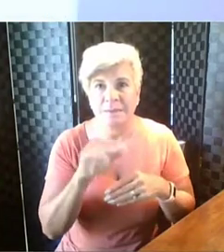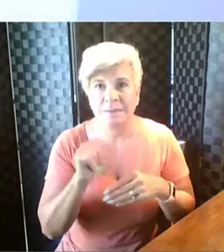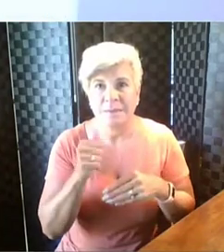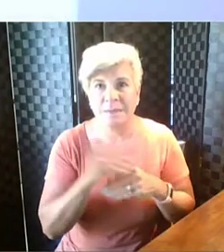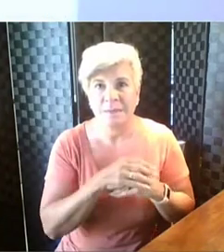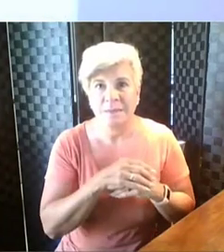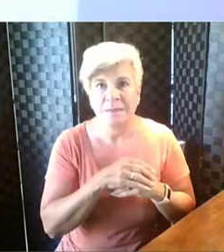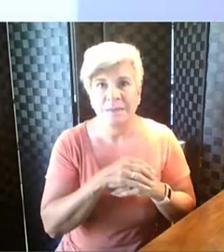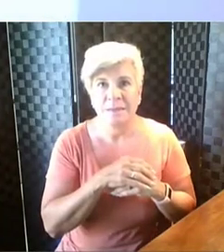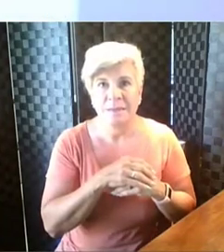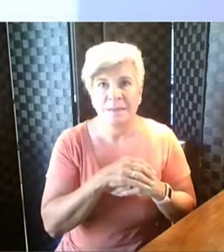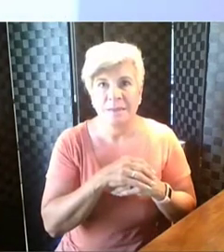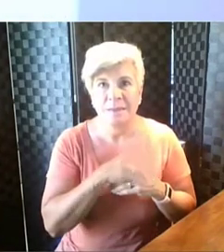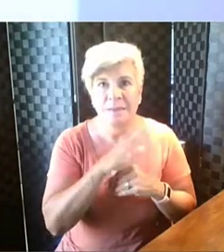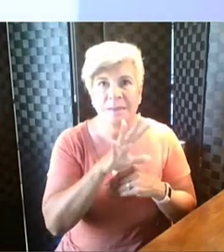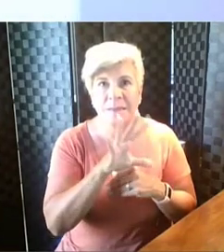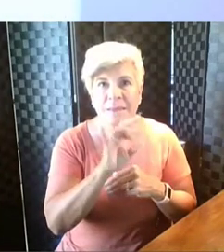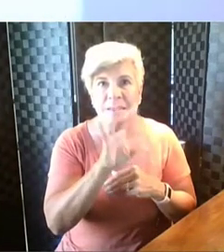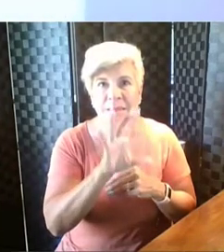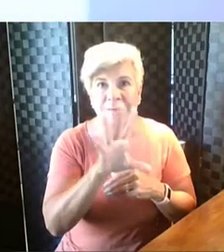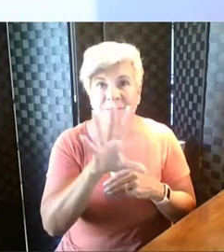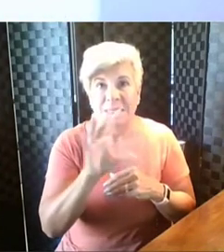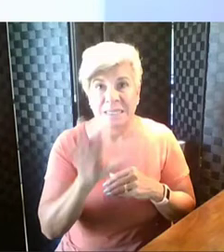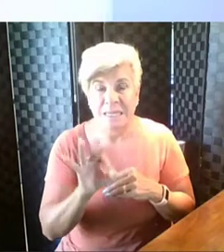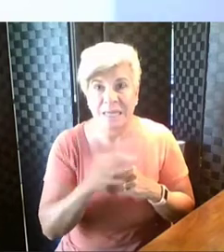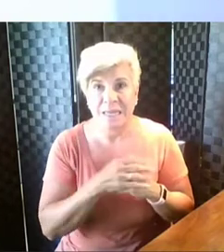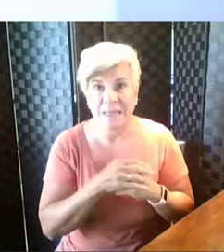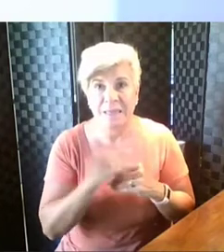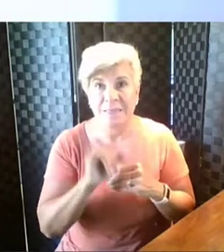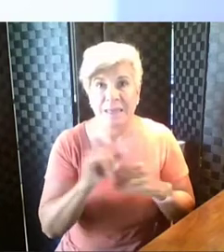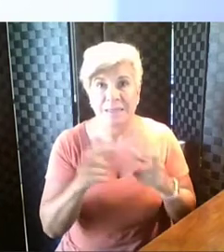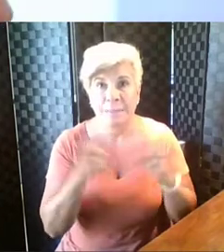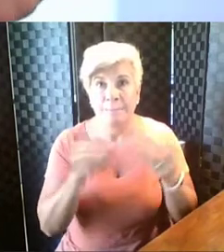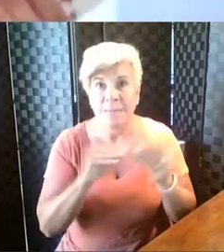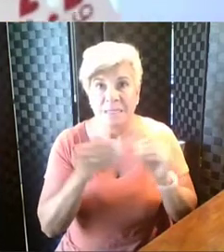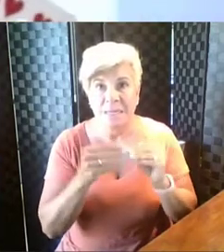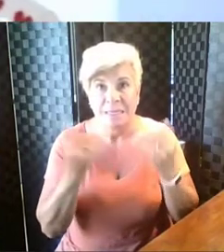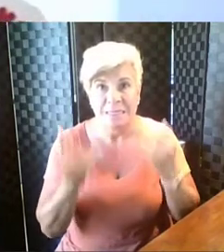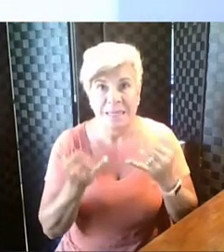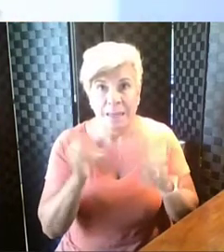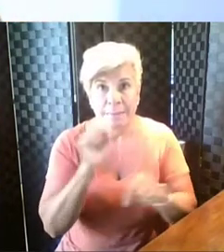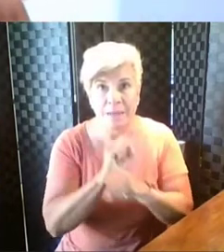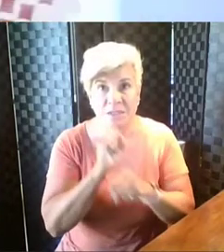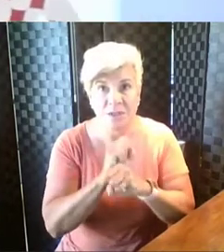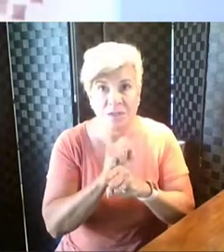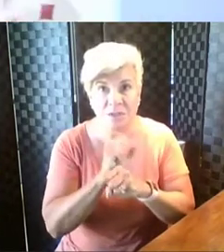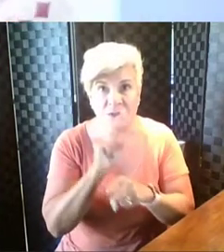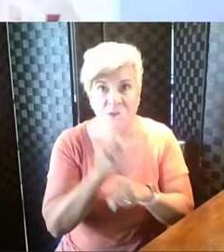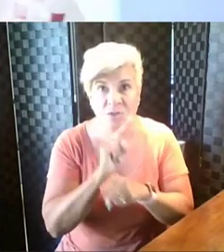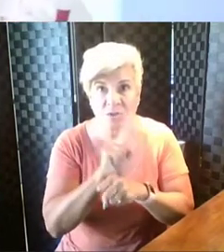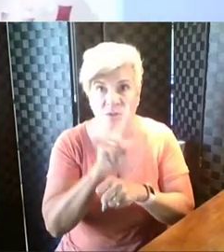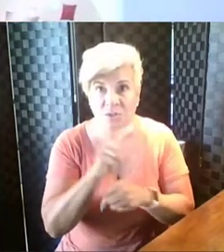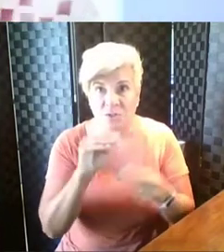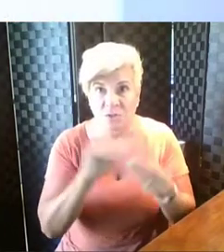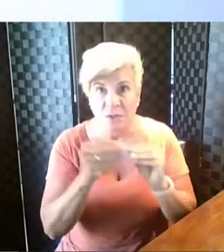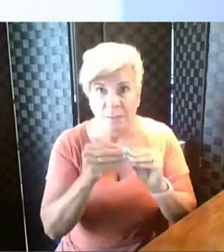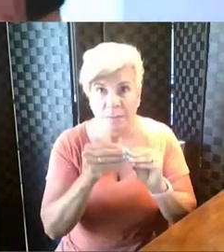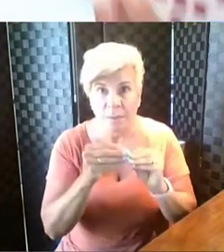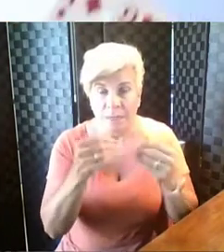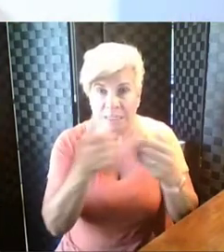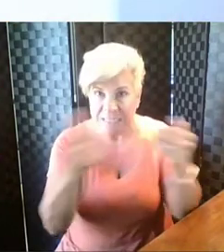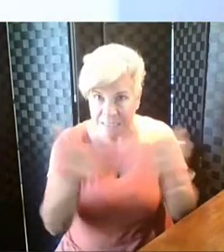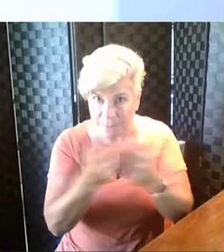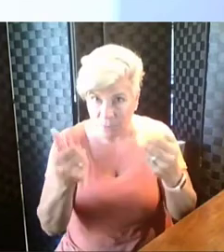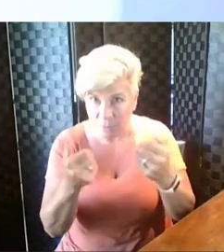about 859? Ooh, that's going to get me a big number. So now my job is to take these 2 numbers, break